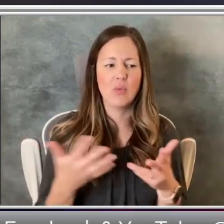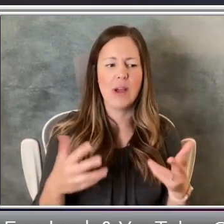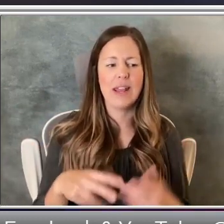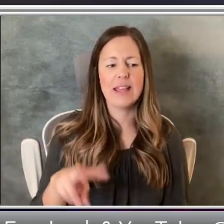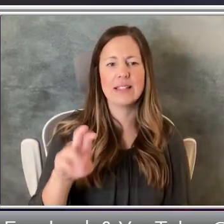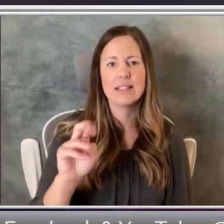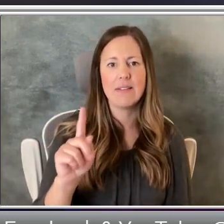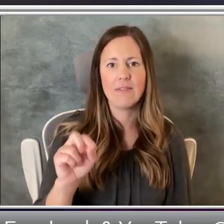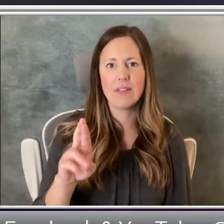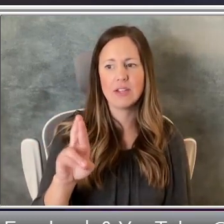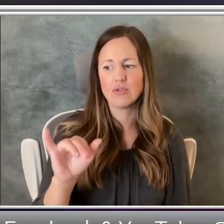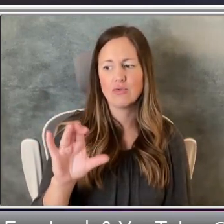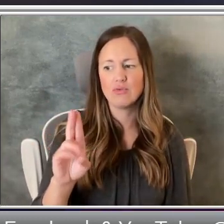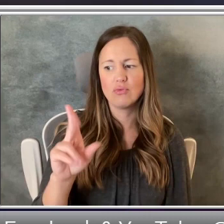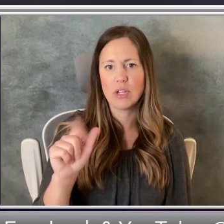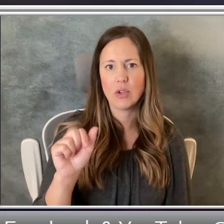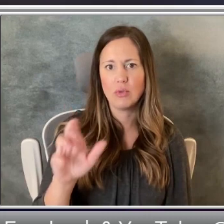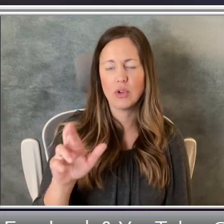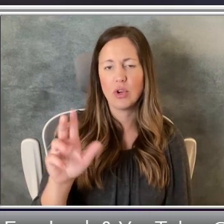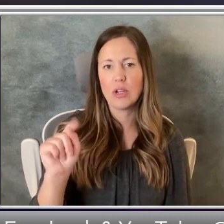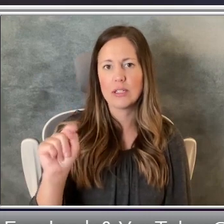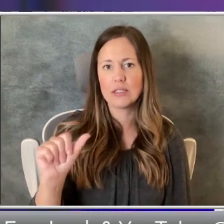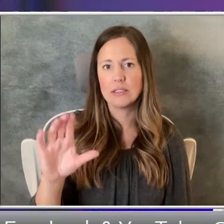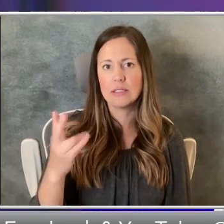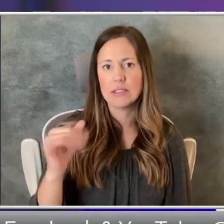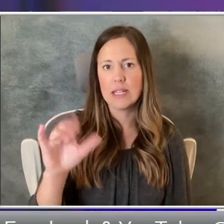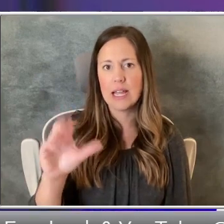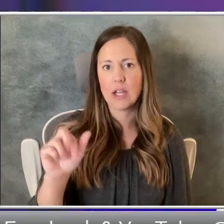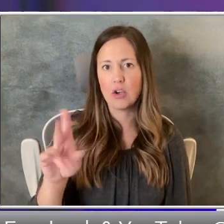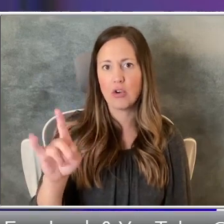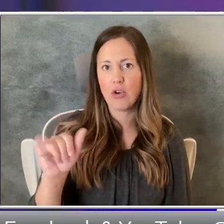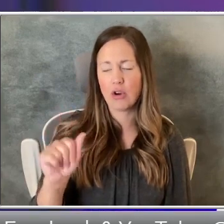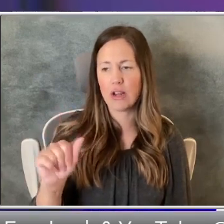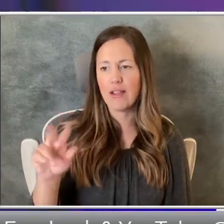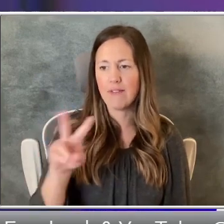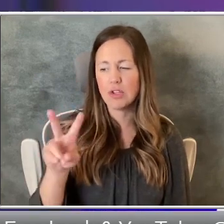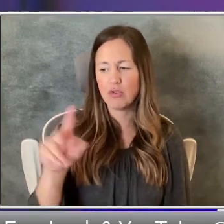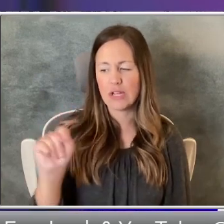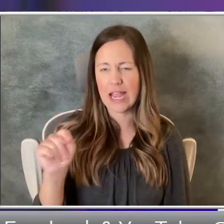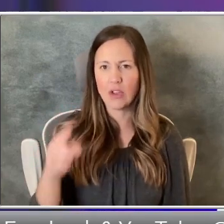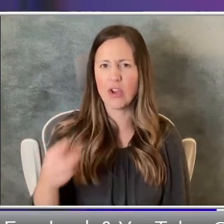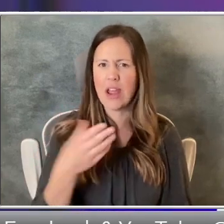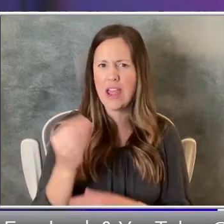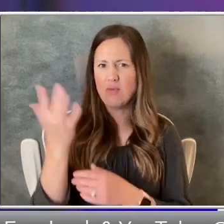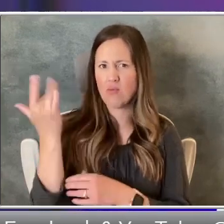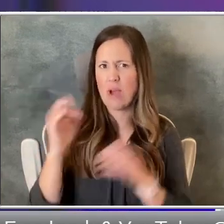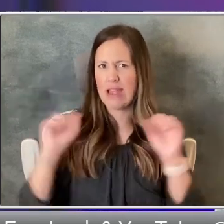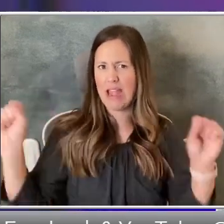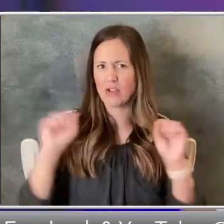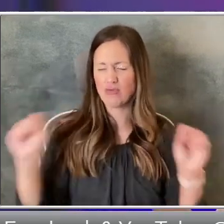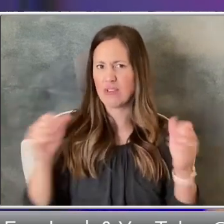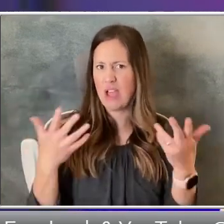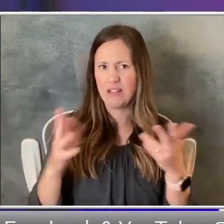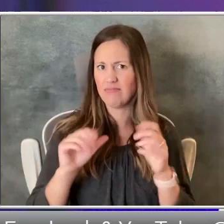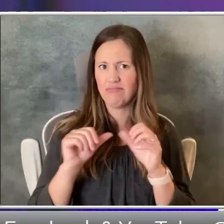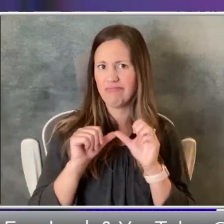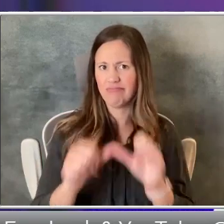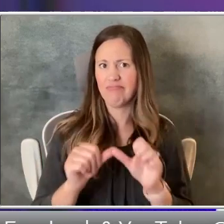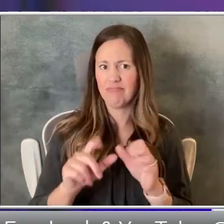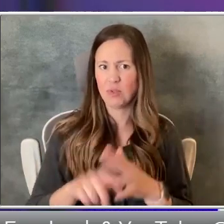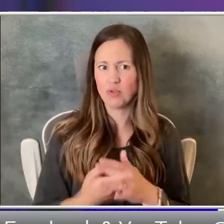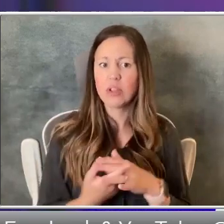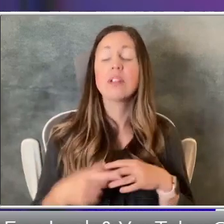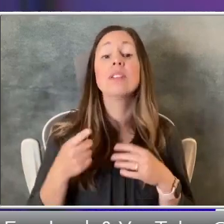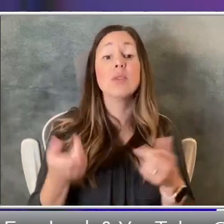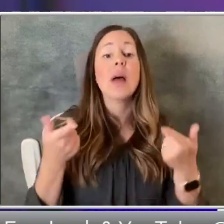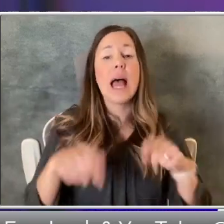and why does exercise set it off? Yeah, so ventricular tachycardia is an abnormal rhythm that happens in the bottom chamber of the heart.